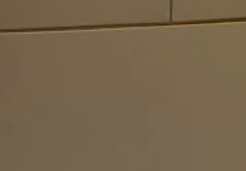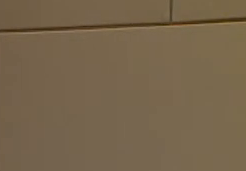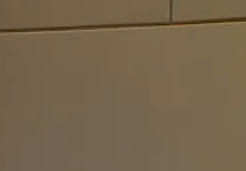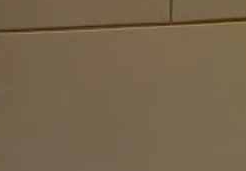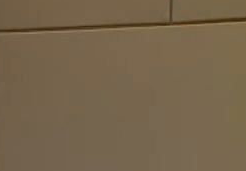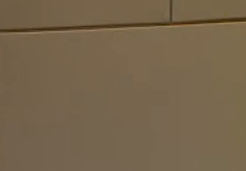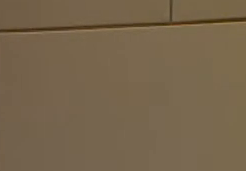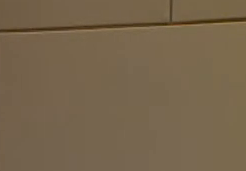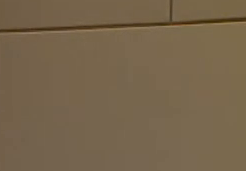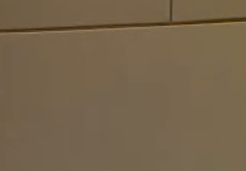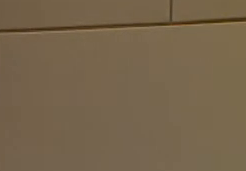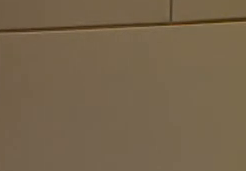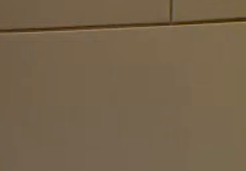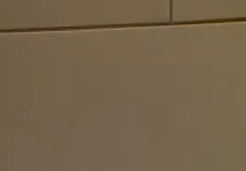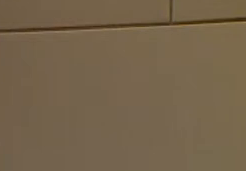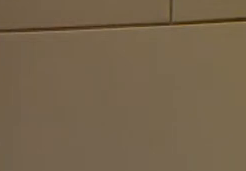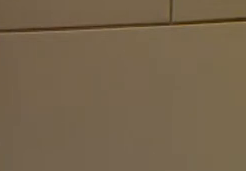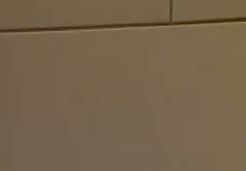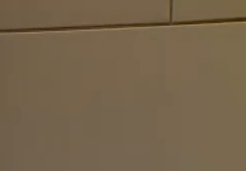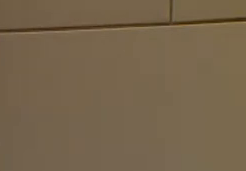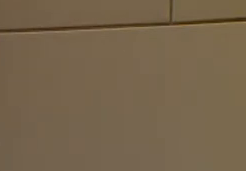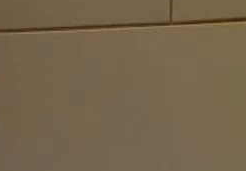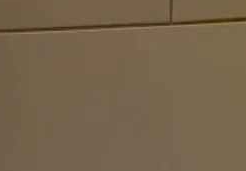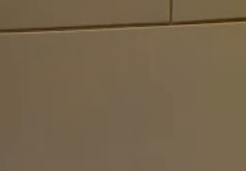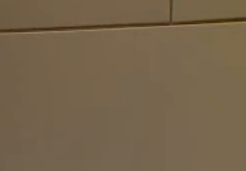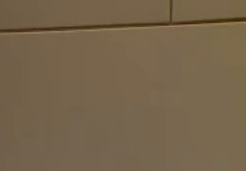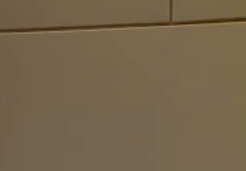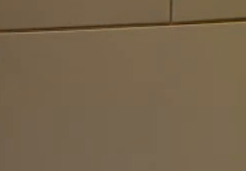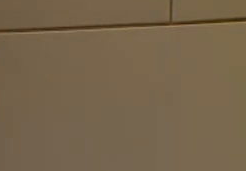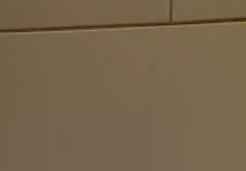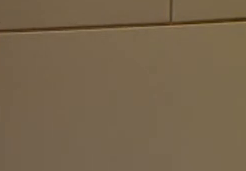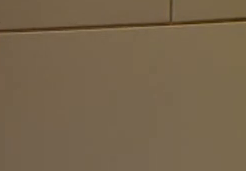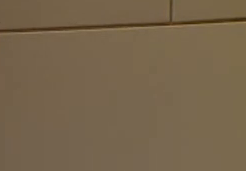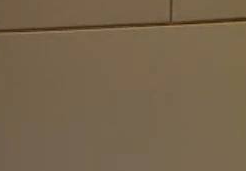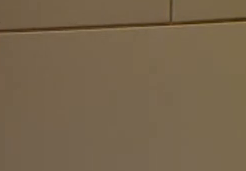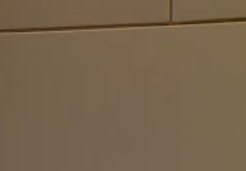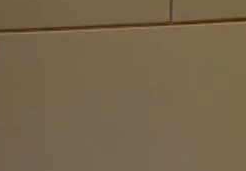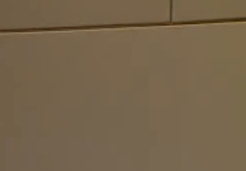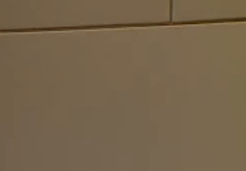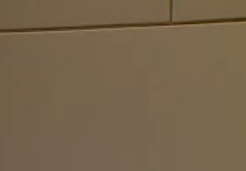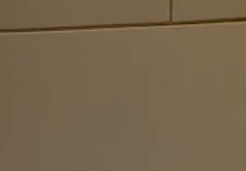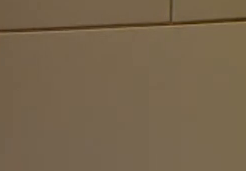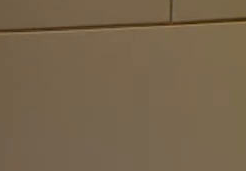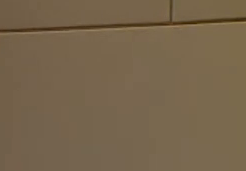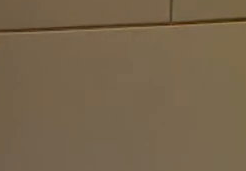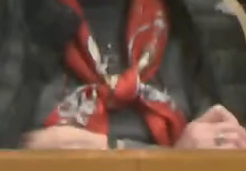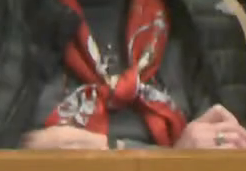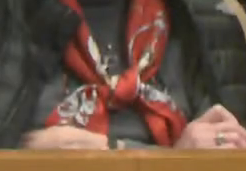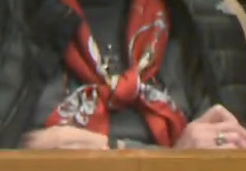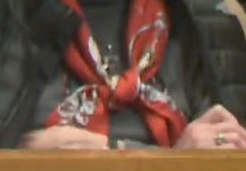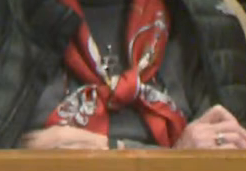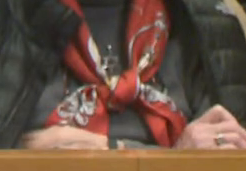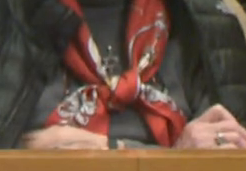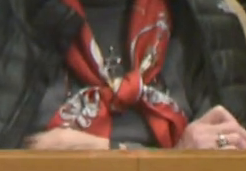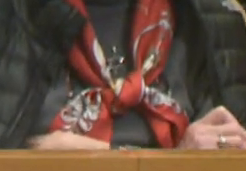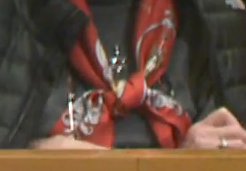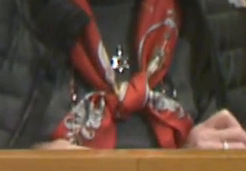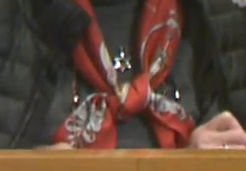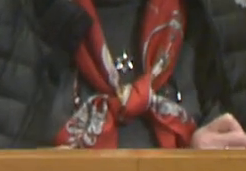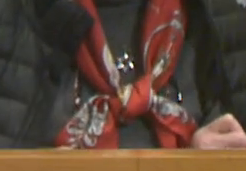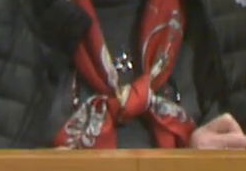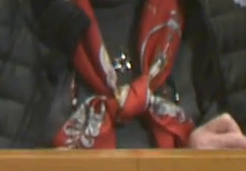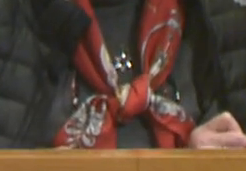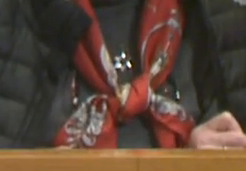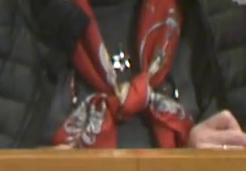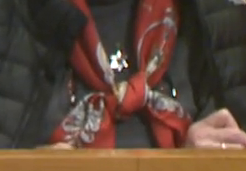of all the neighbors to be notified to Mr. Brown? So, good evening. My name is Casey Mashburn with the Department